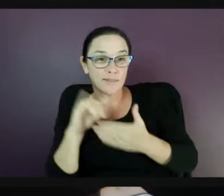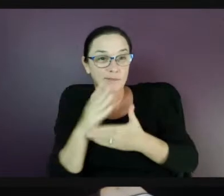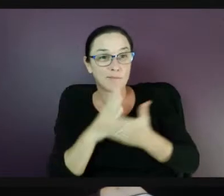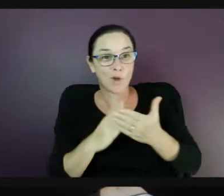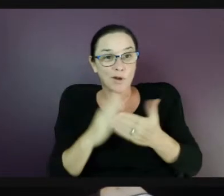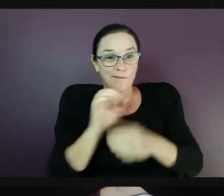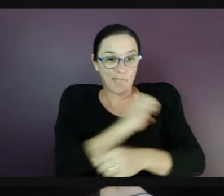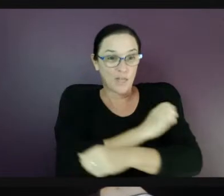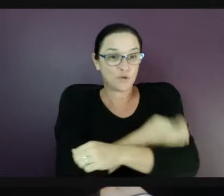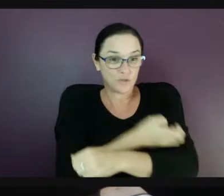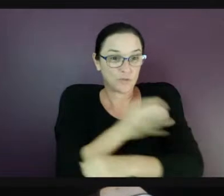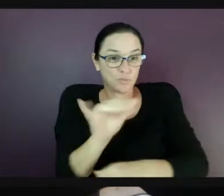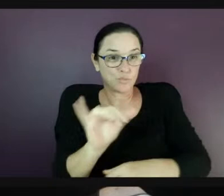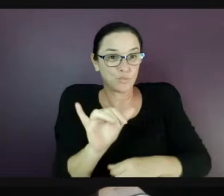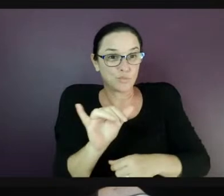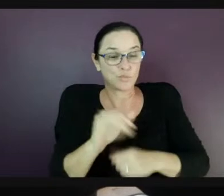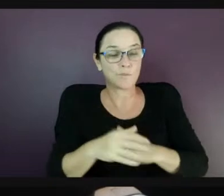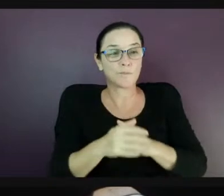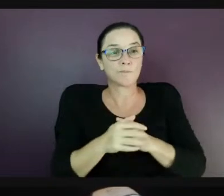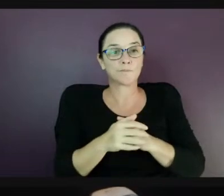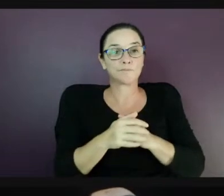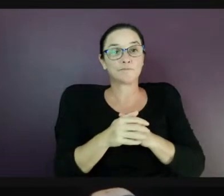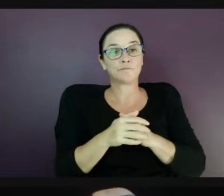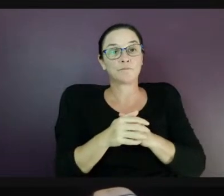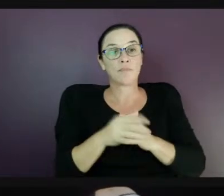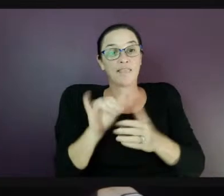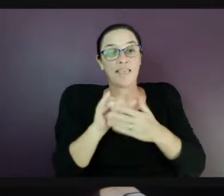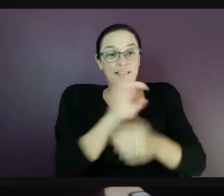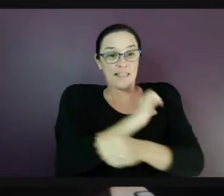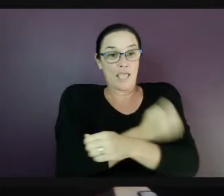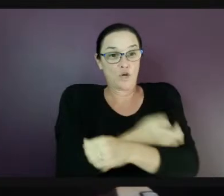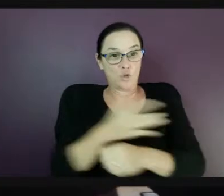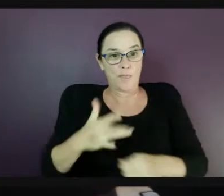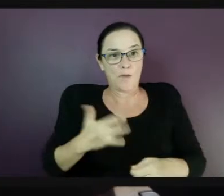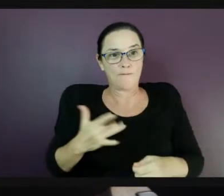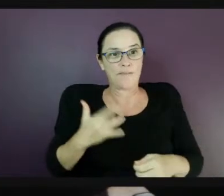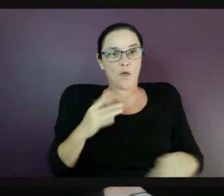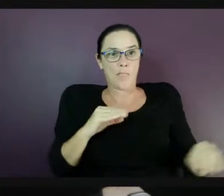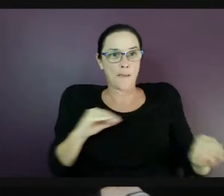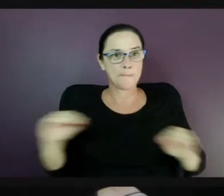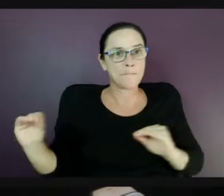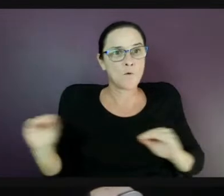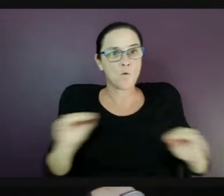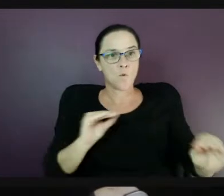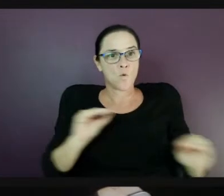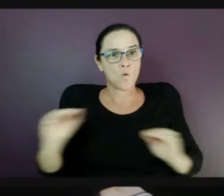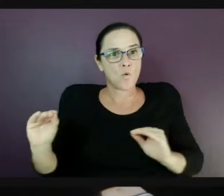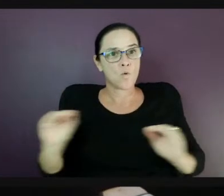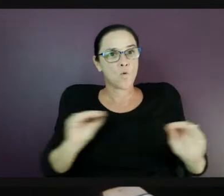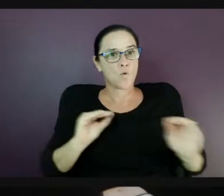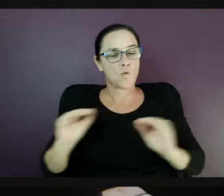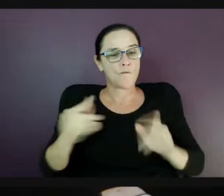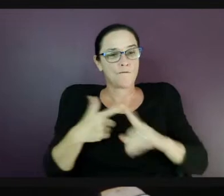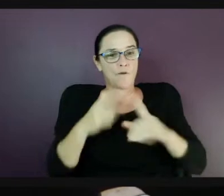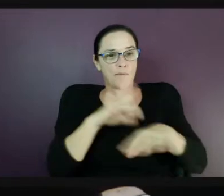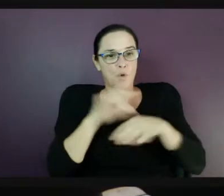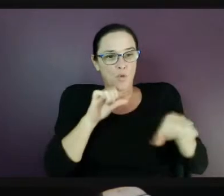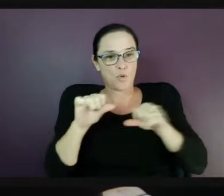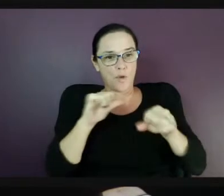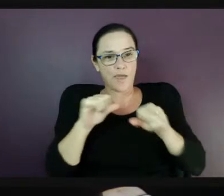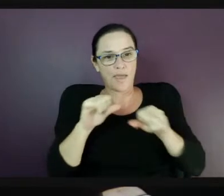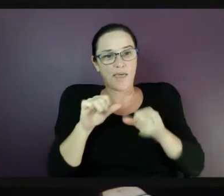mention here, but that's also a minor part. Most of it's the energy you actually feel, the rocking. That's most of the stuff. Most of the energy is going to